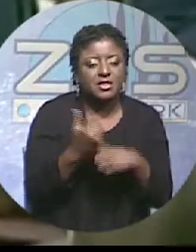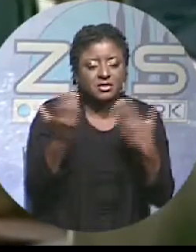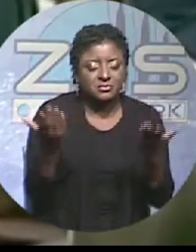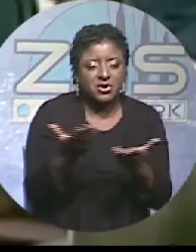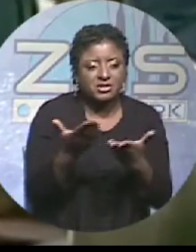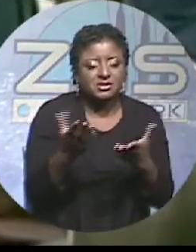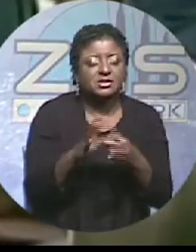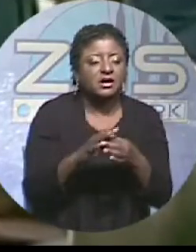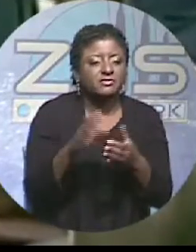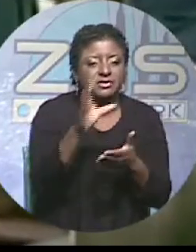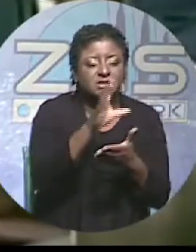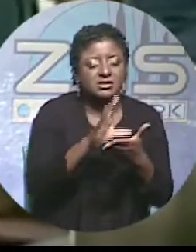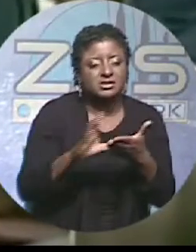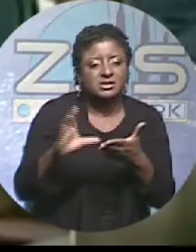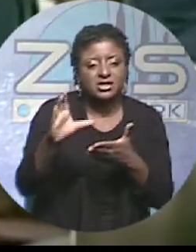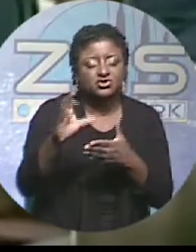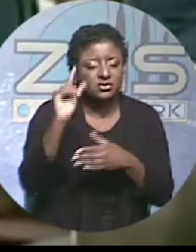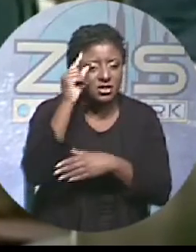Bahamas